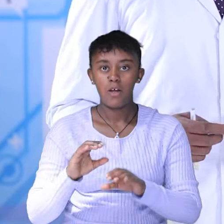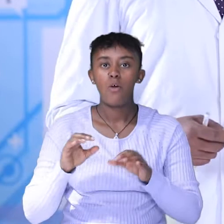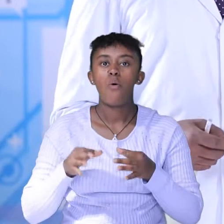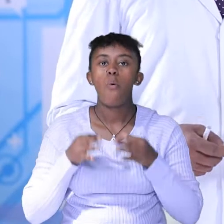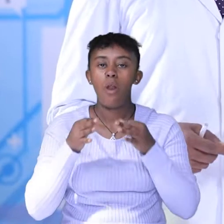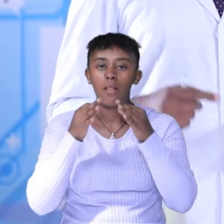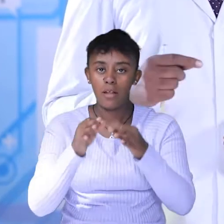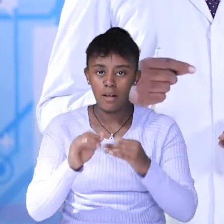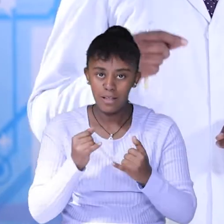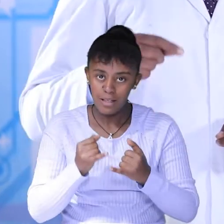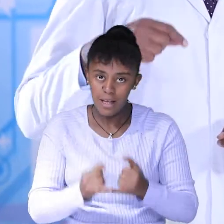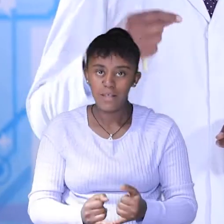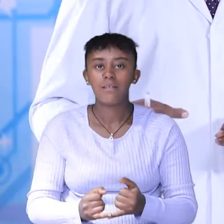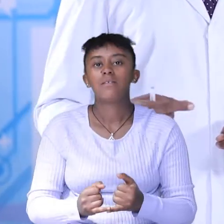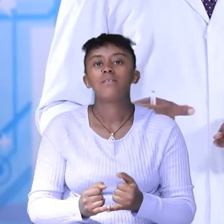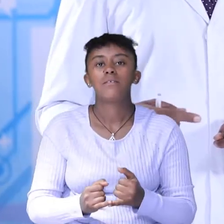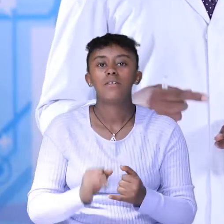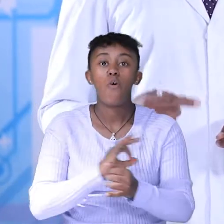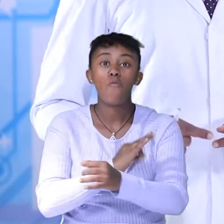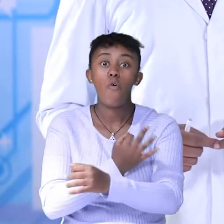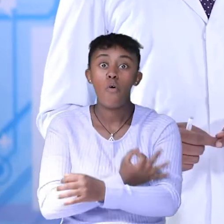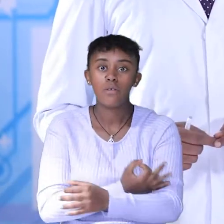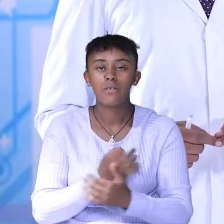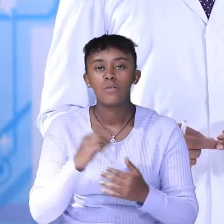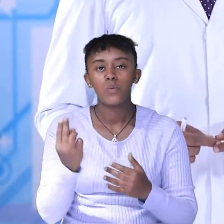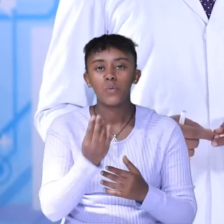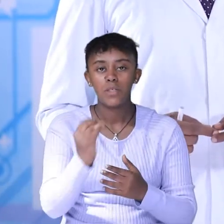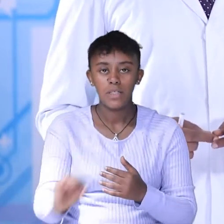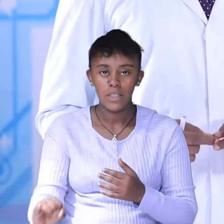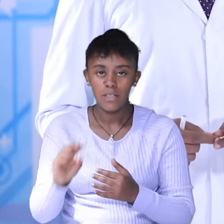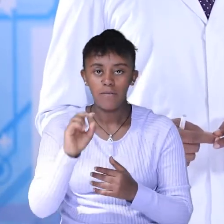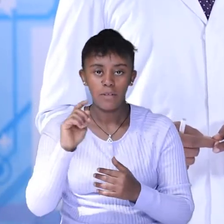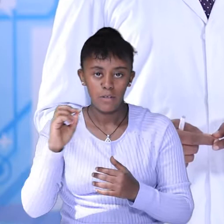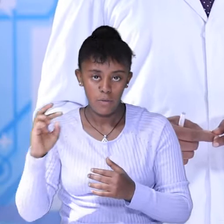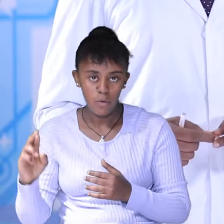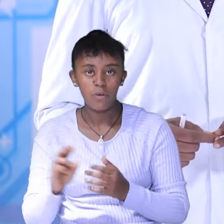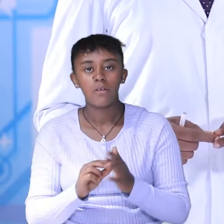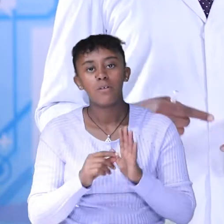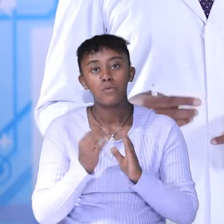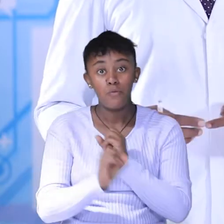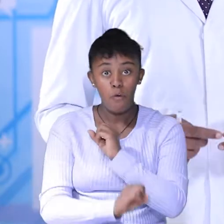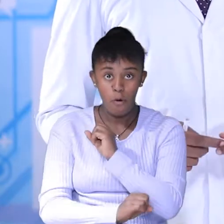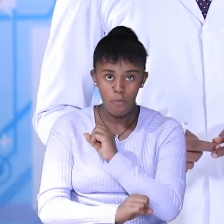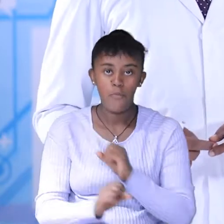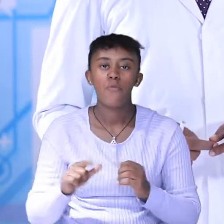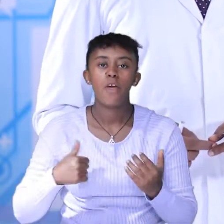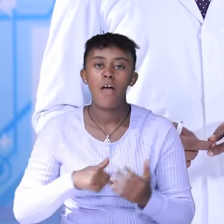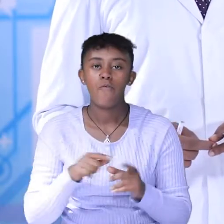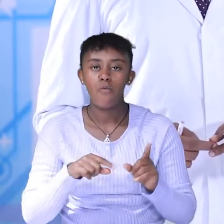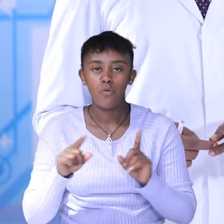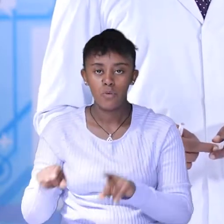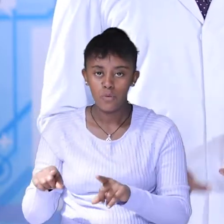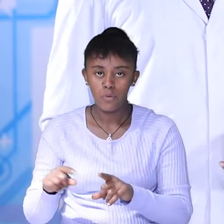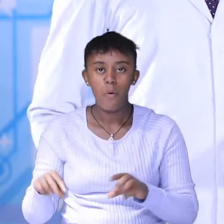tried to find the force using vector notation form, and we have also tried to determine